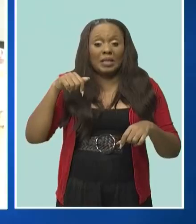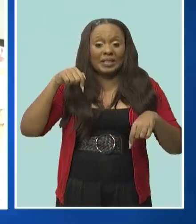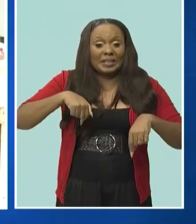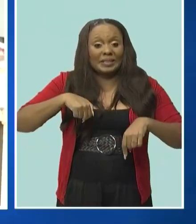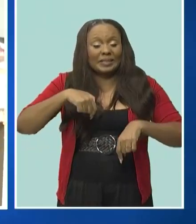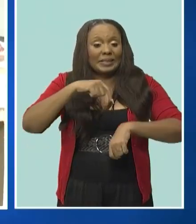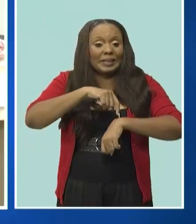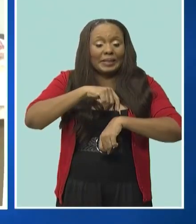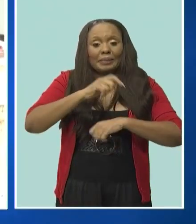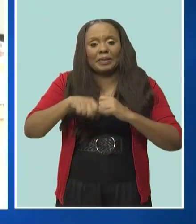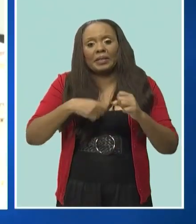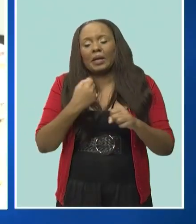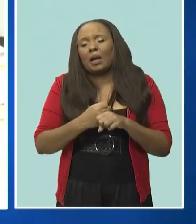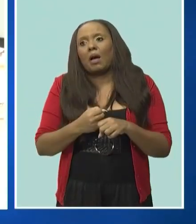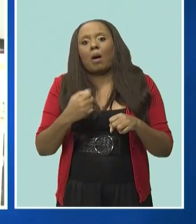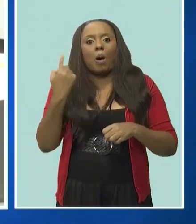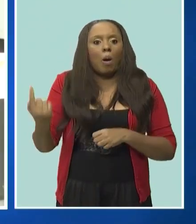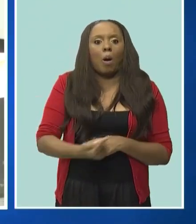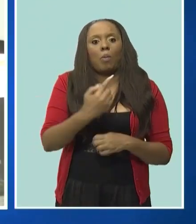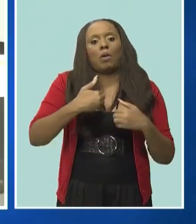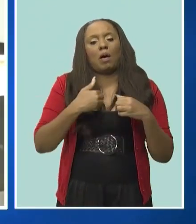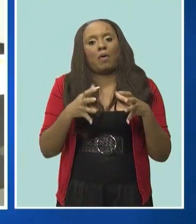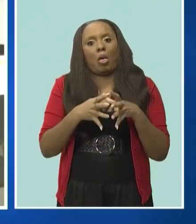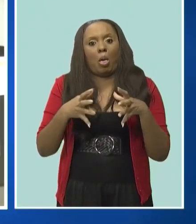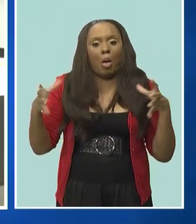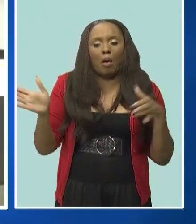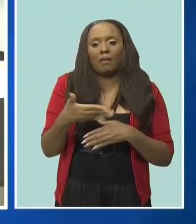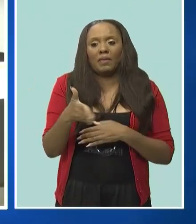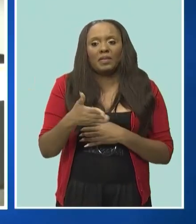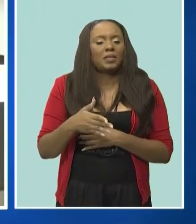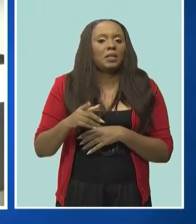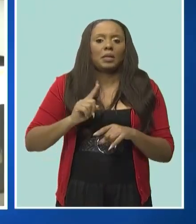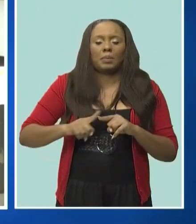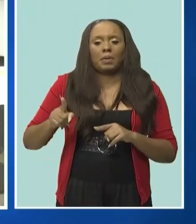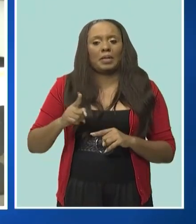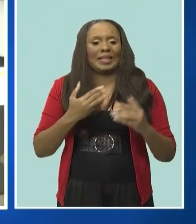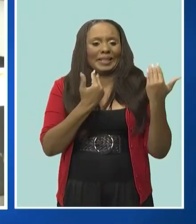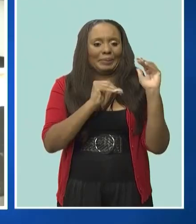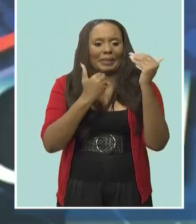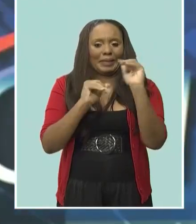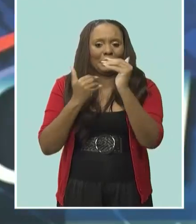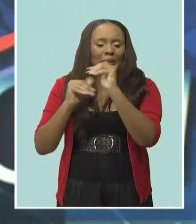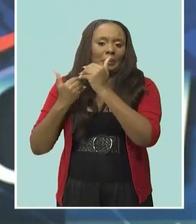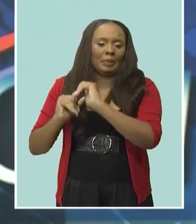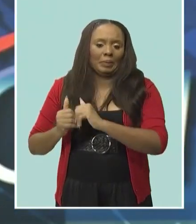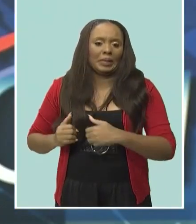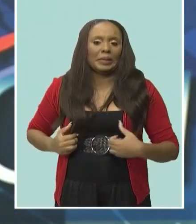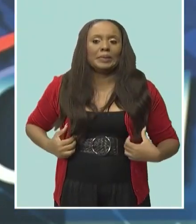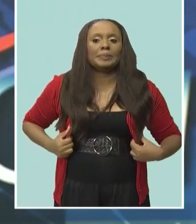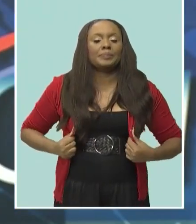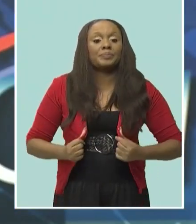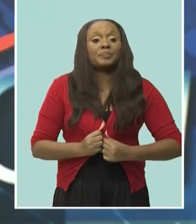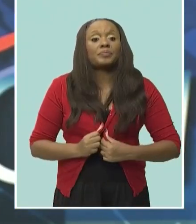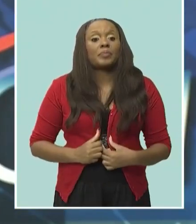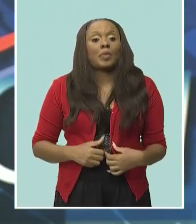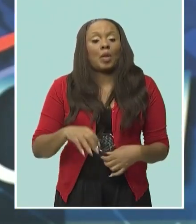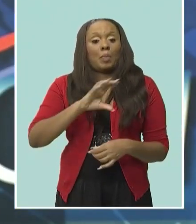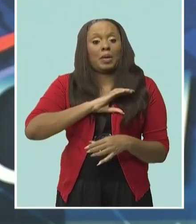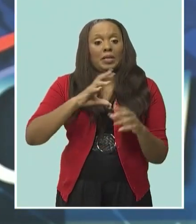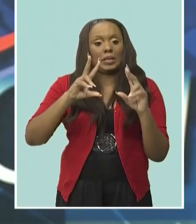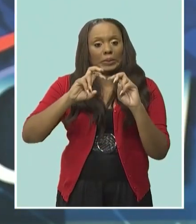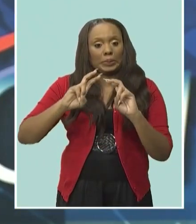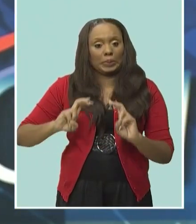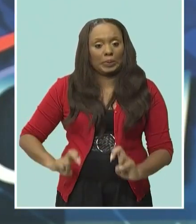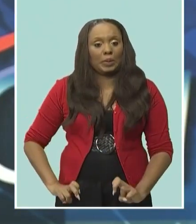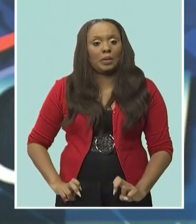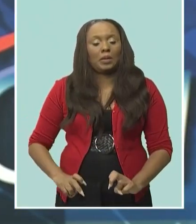So when a boat come and the guy only allow everybody 100, they don't have enough. Police investigations are